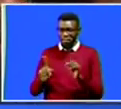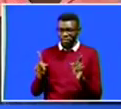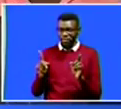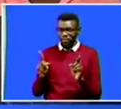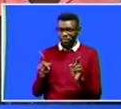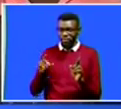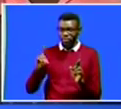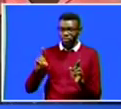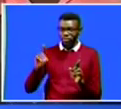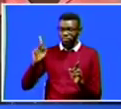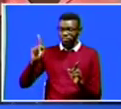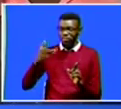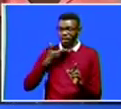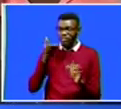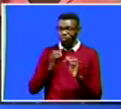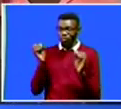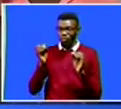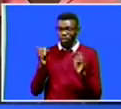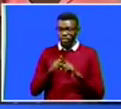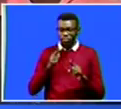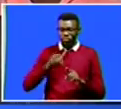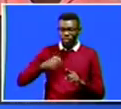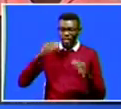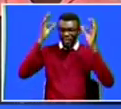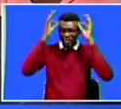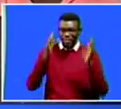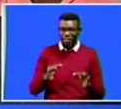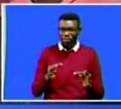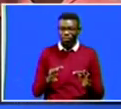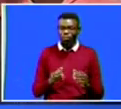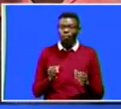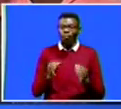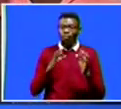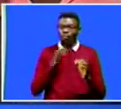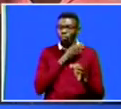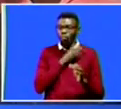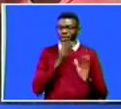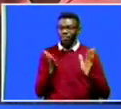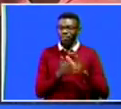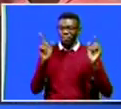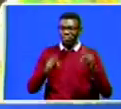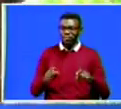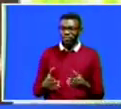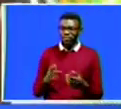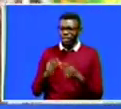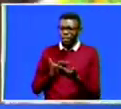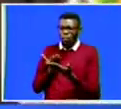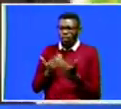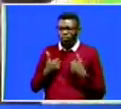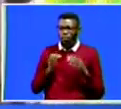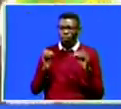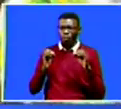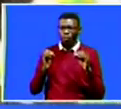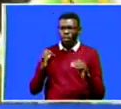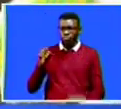answer, we have also undertaken that we will file a formal complaint. Though these remain unverified claims, ANC leader